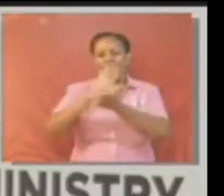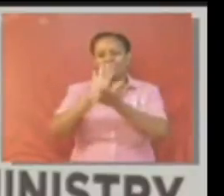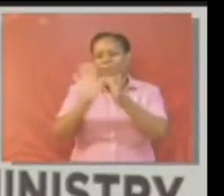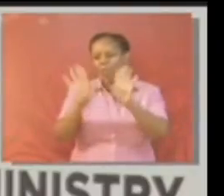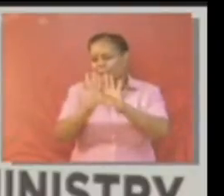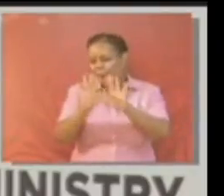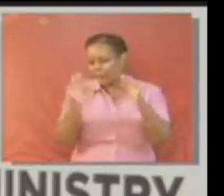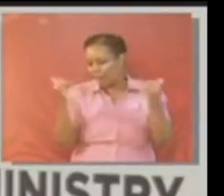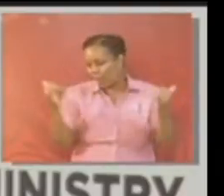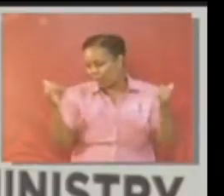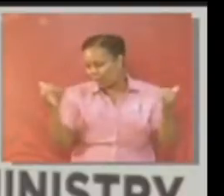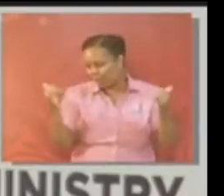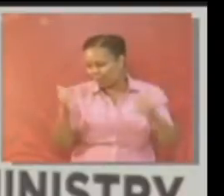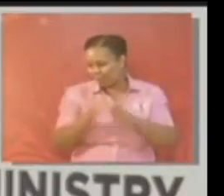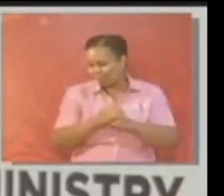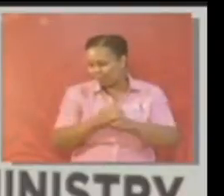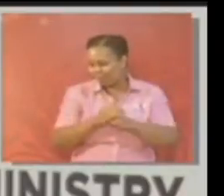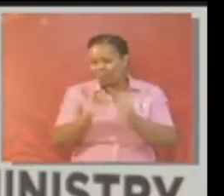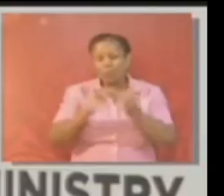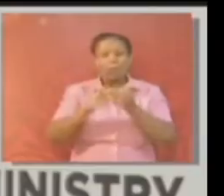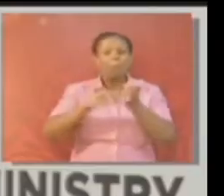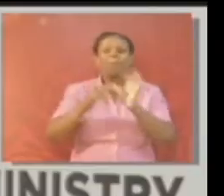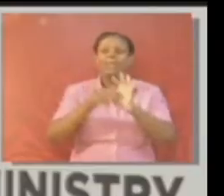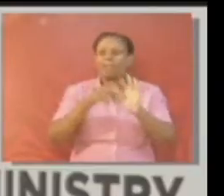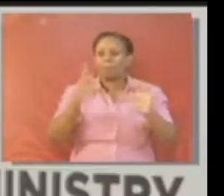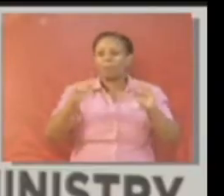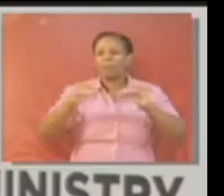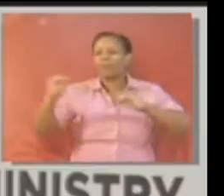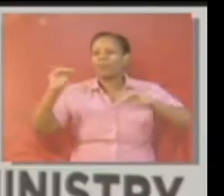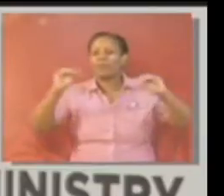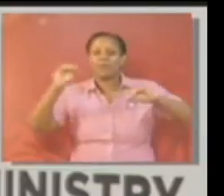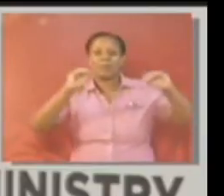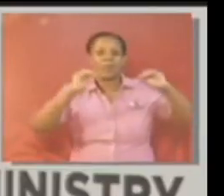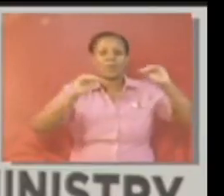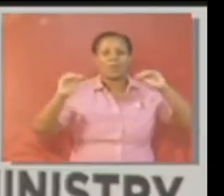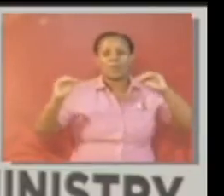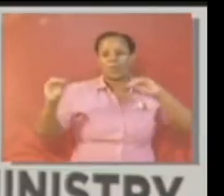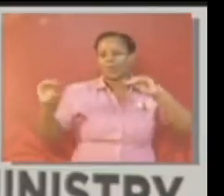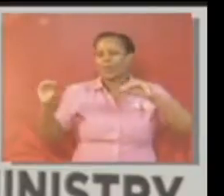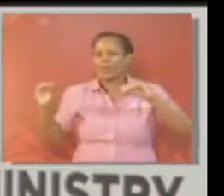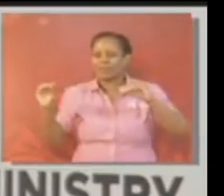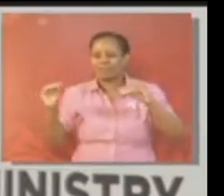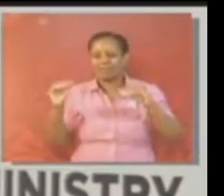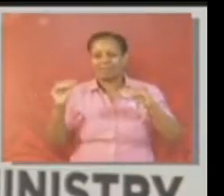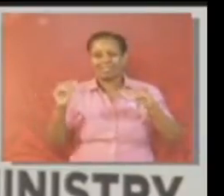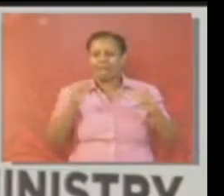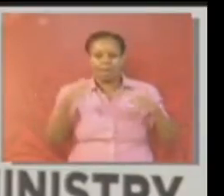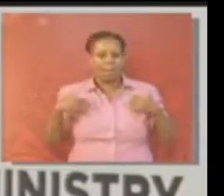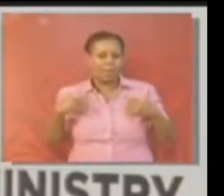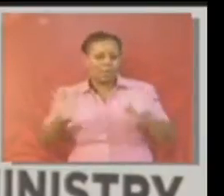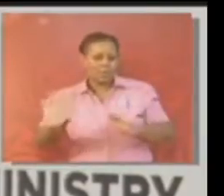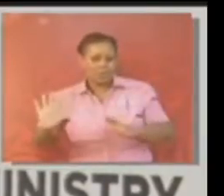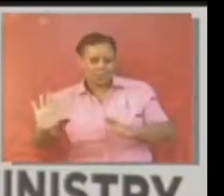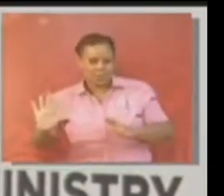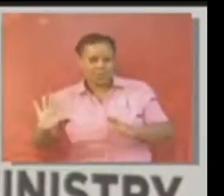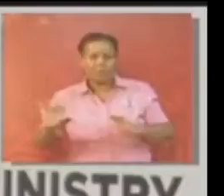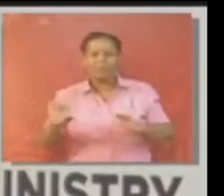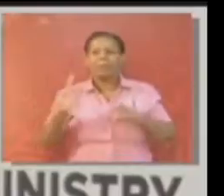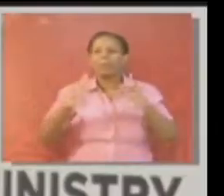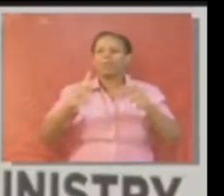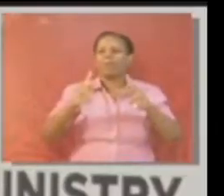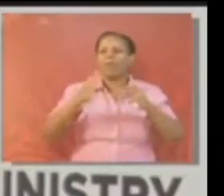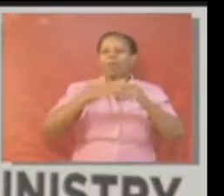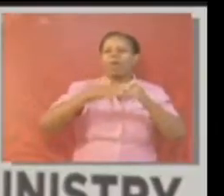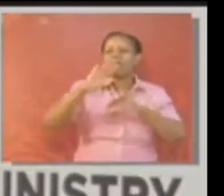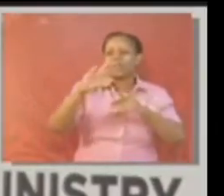chance of contracting the disease. So not necessarily that they're not taking the precautions as other age groups are, but they are at